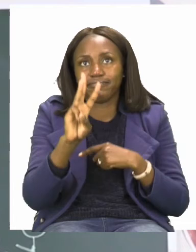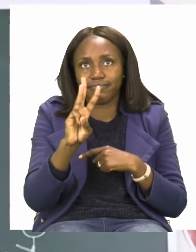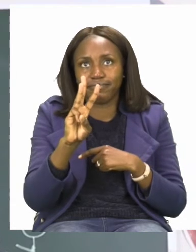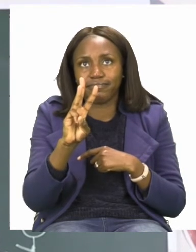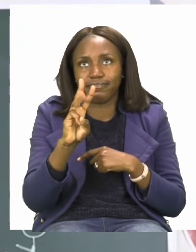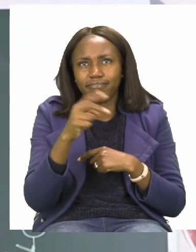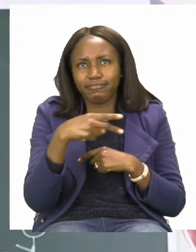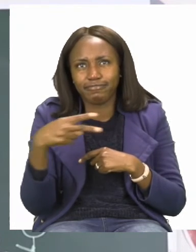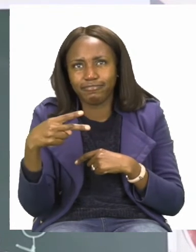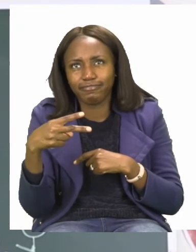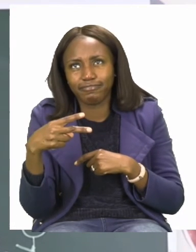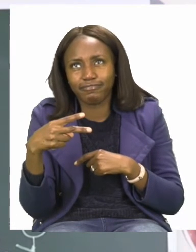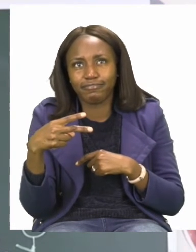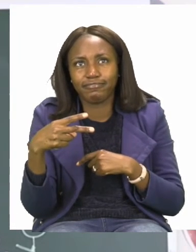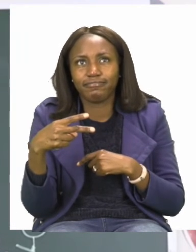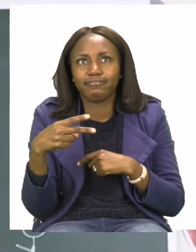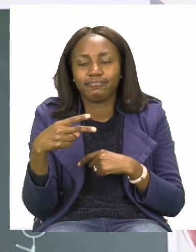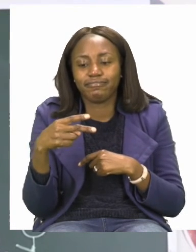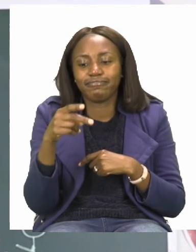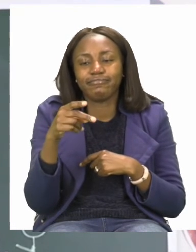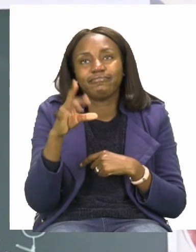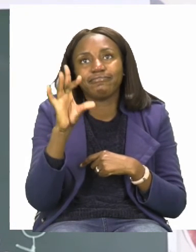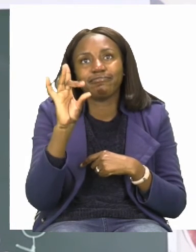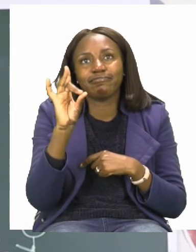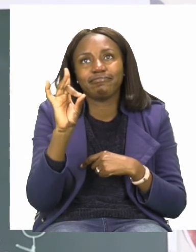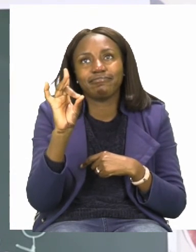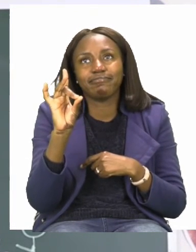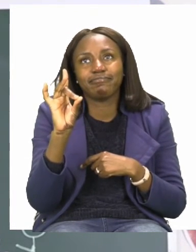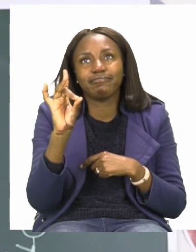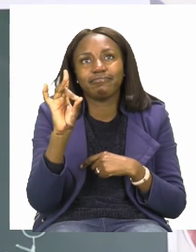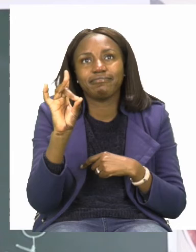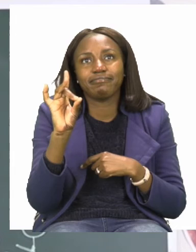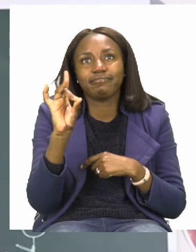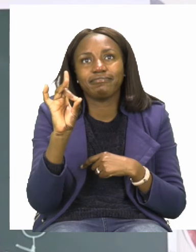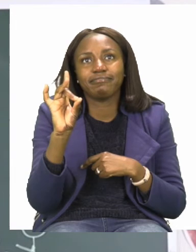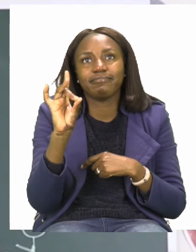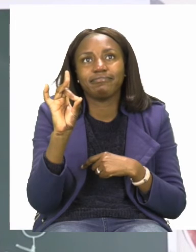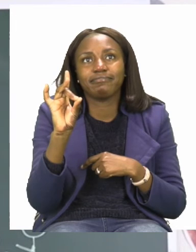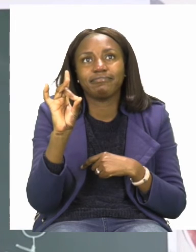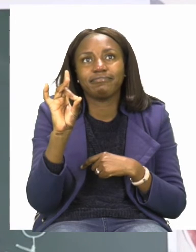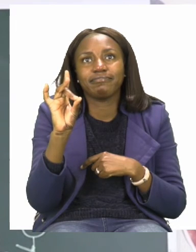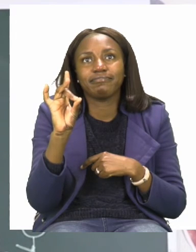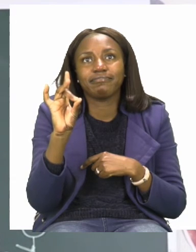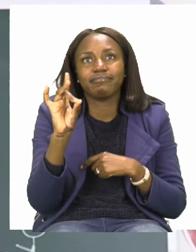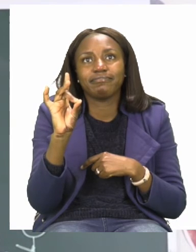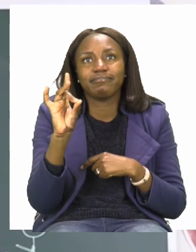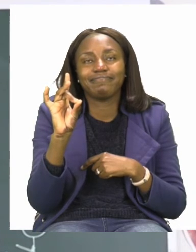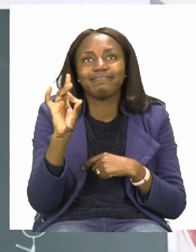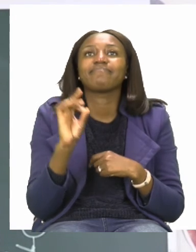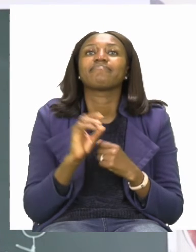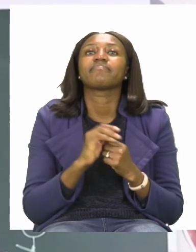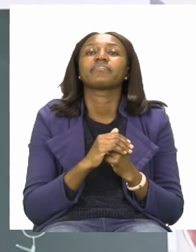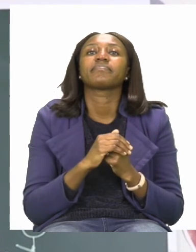3. Now if I have 5 and I add 3 more, that means that I have, boys and girls,